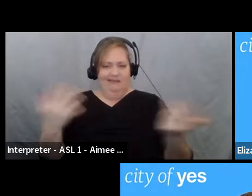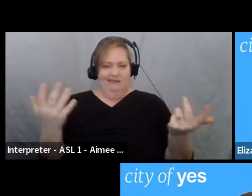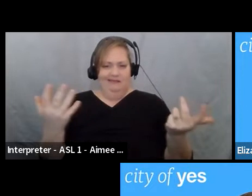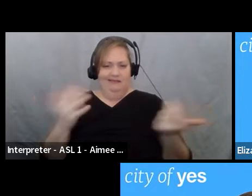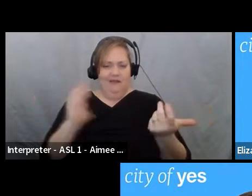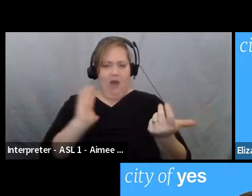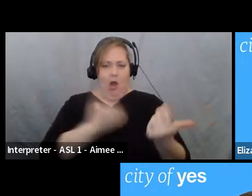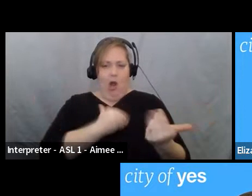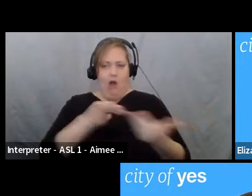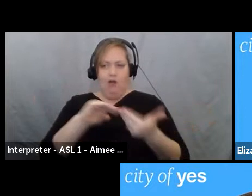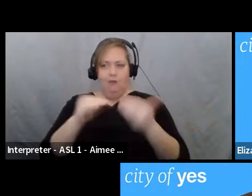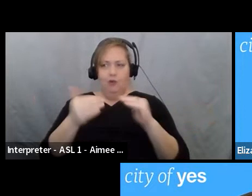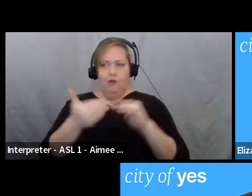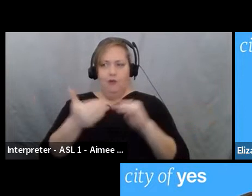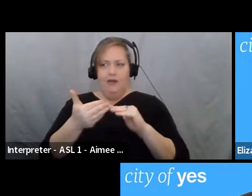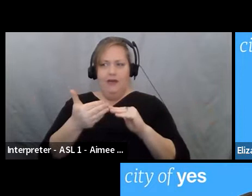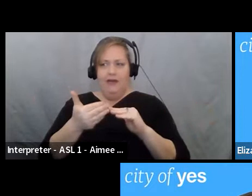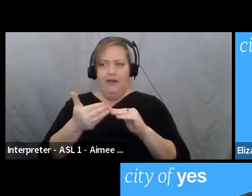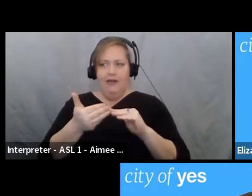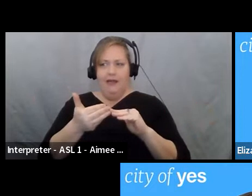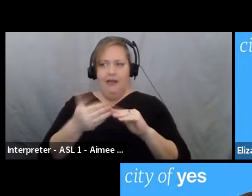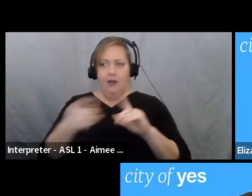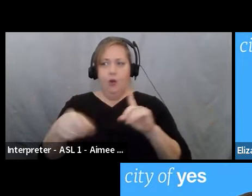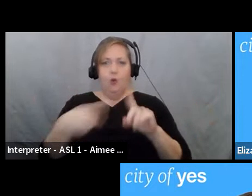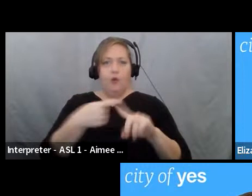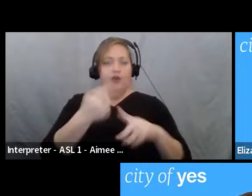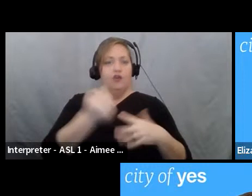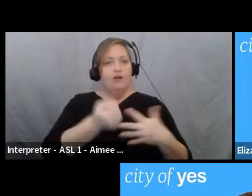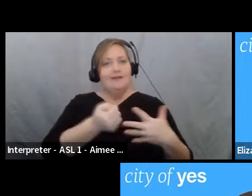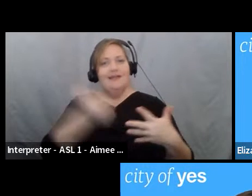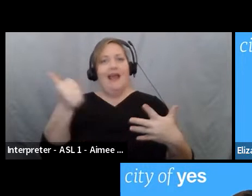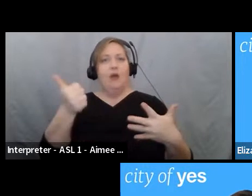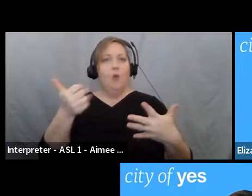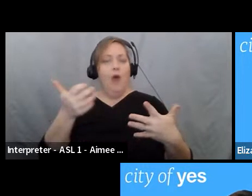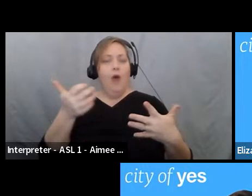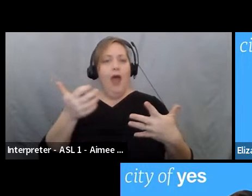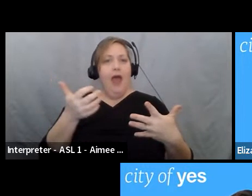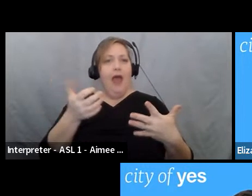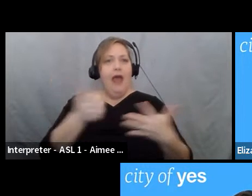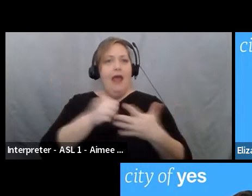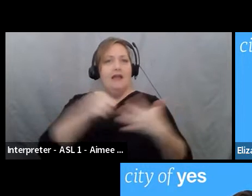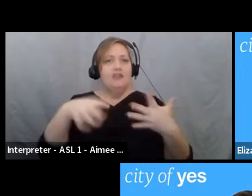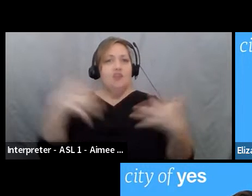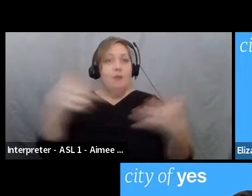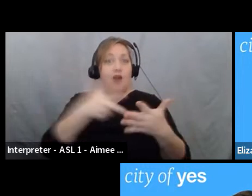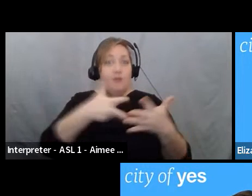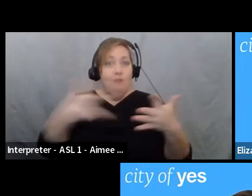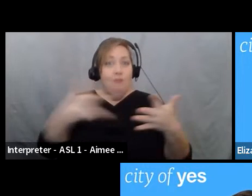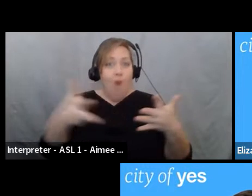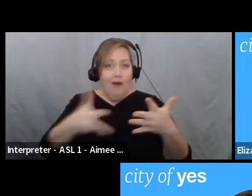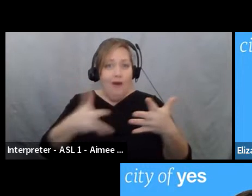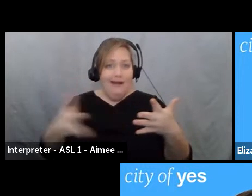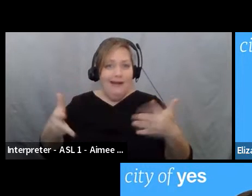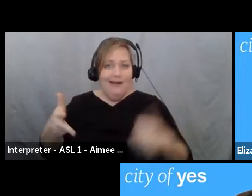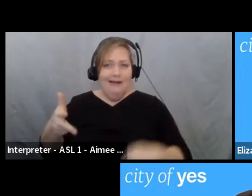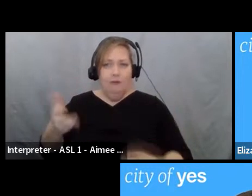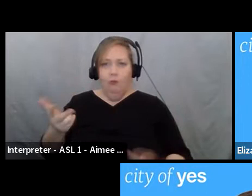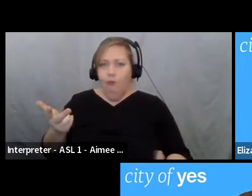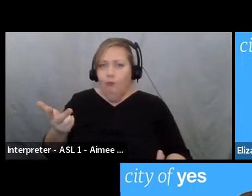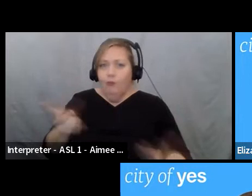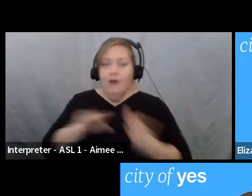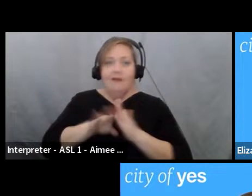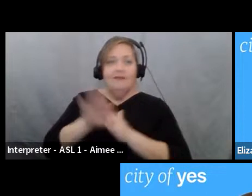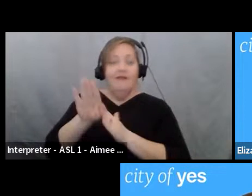our community, when you're taking away so much parking in our community. It's like developers